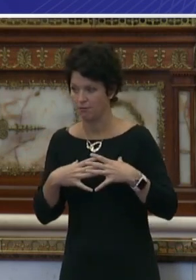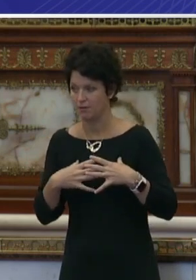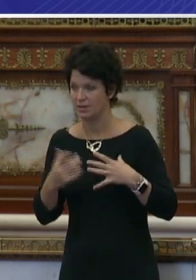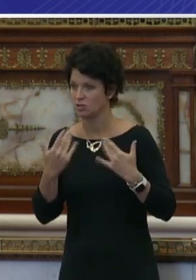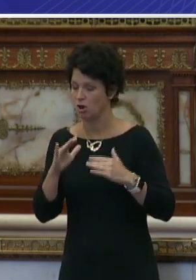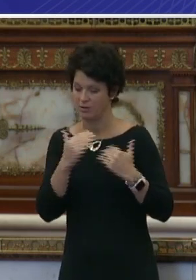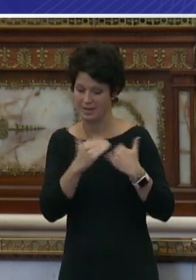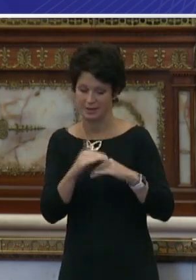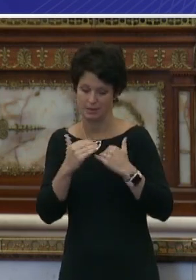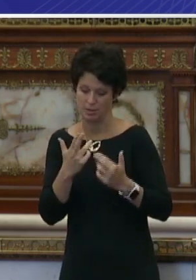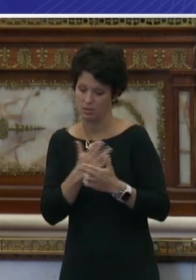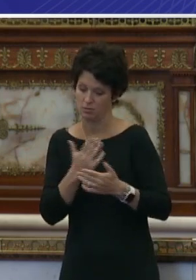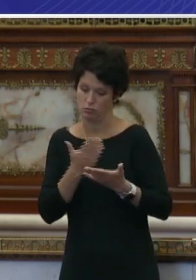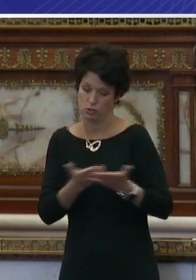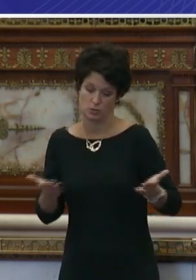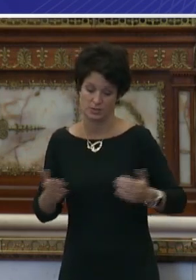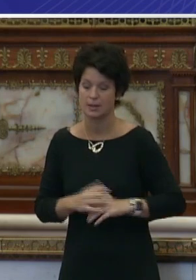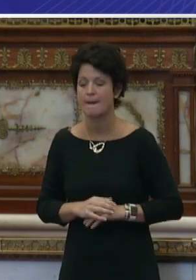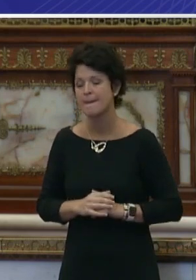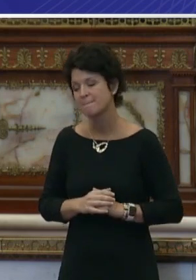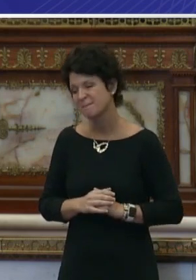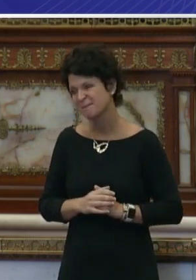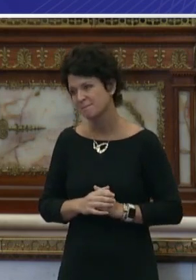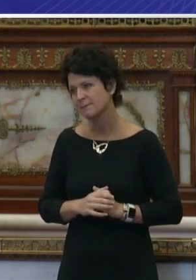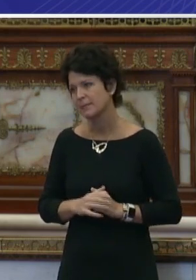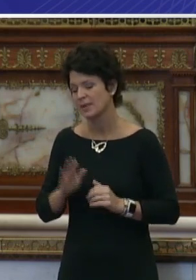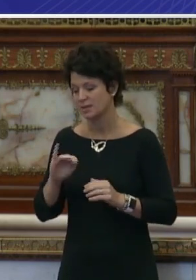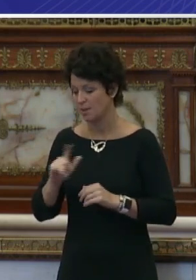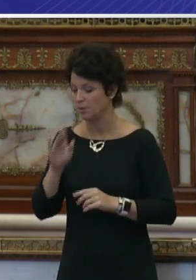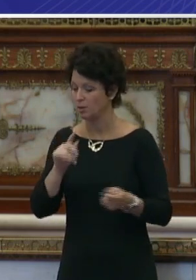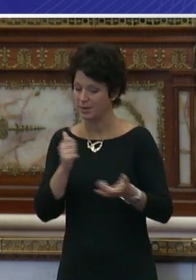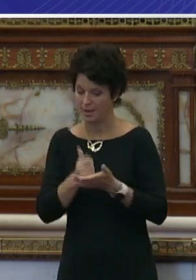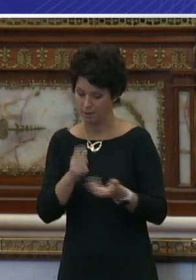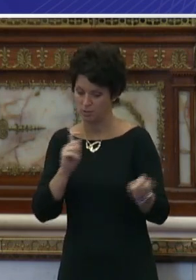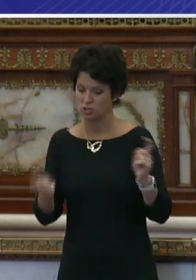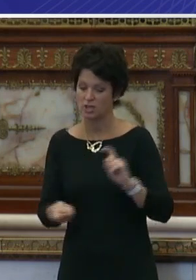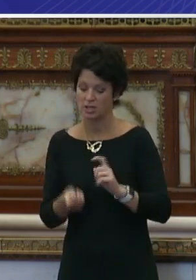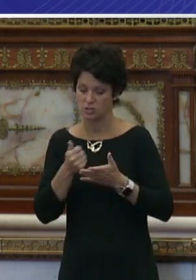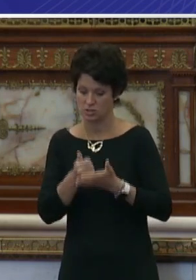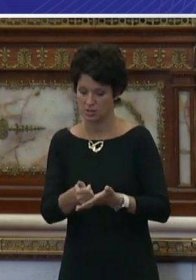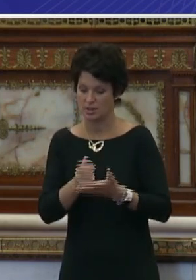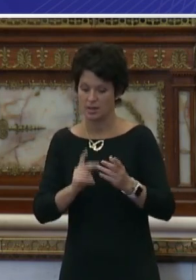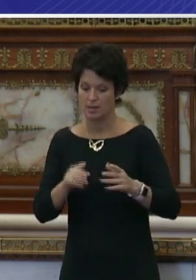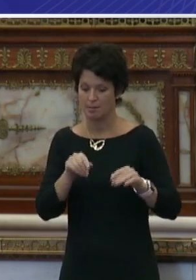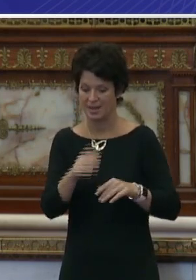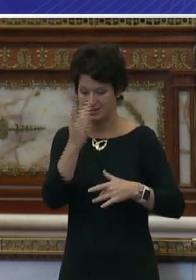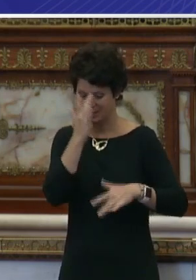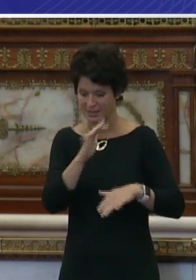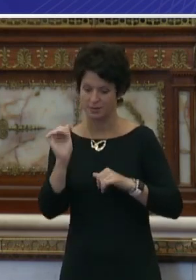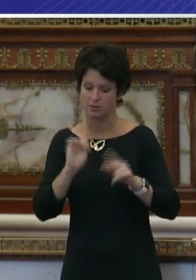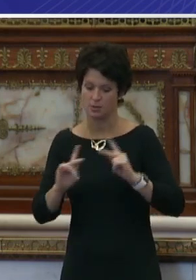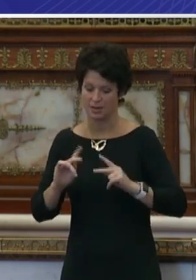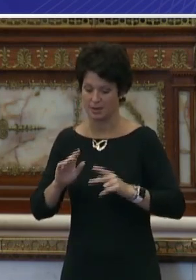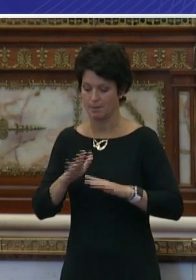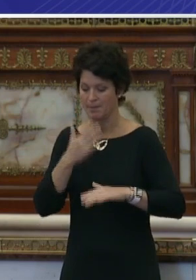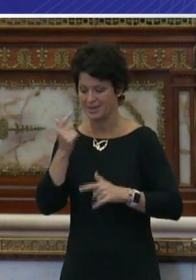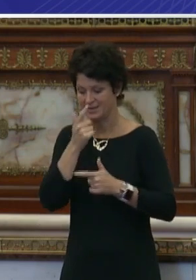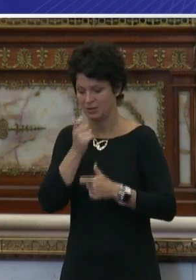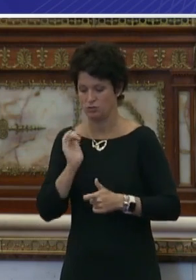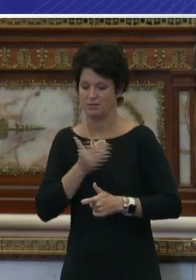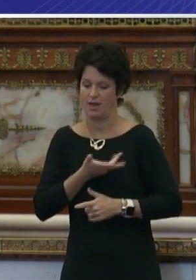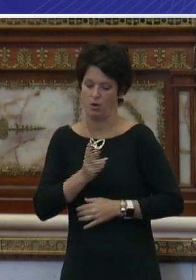incredibly limited resource. This bill would change that and would offer people in our position paid sick leave so that we can act in the best